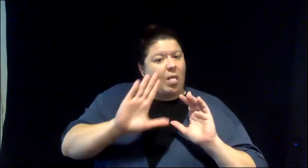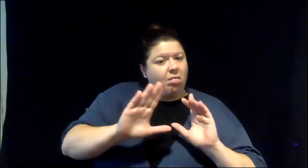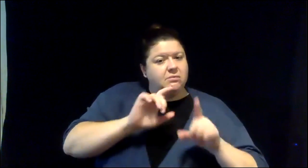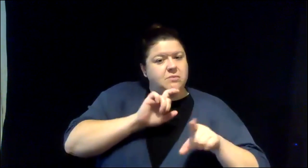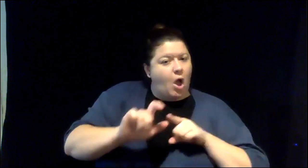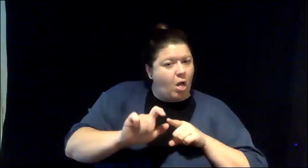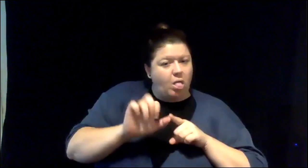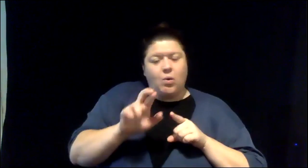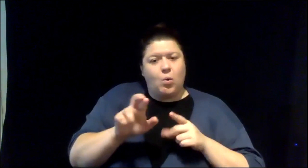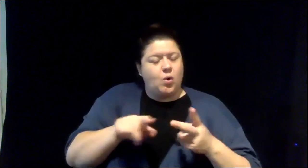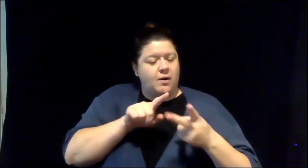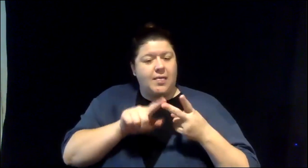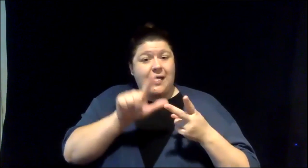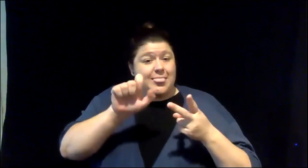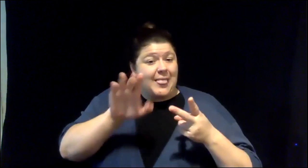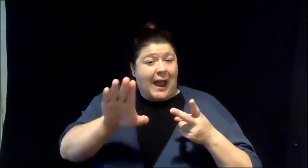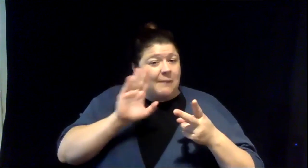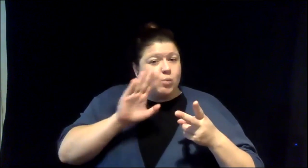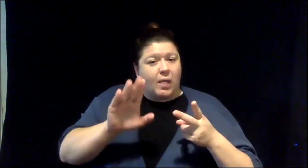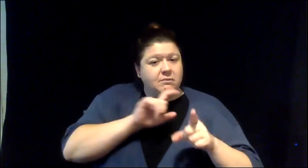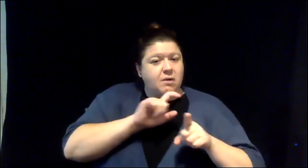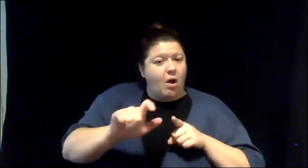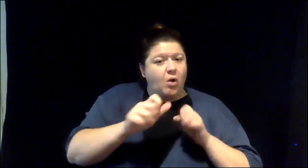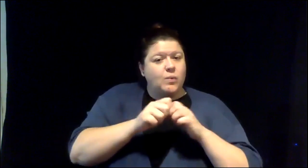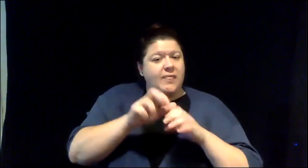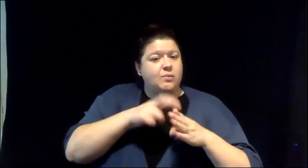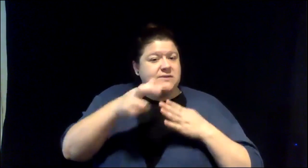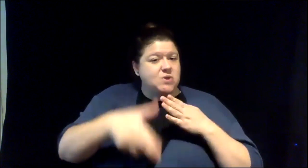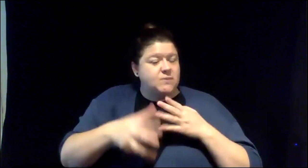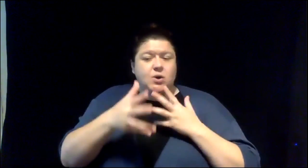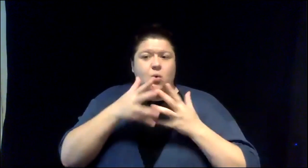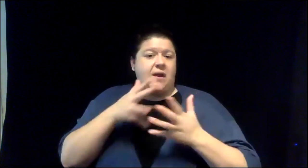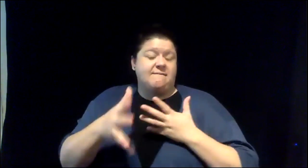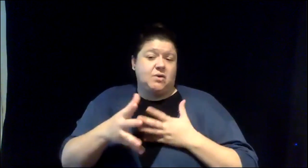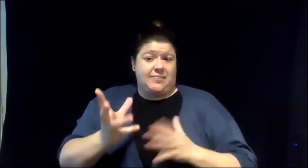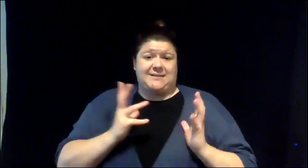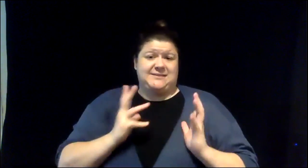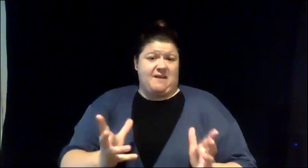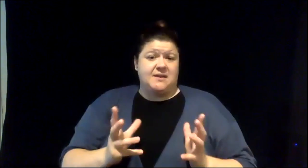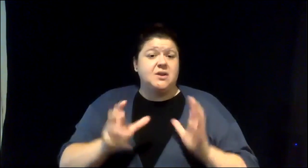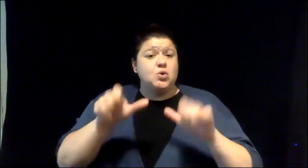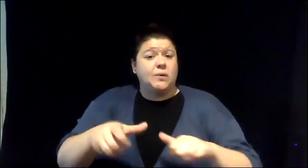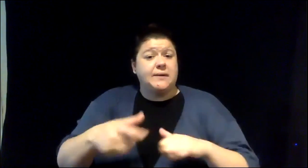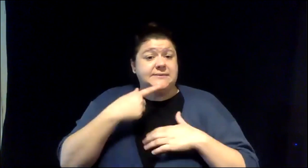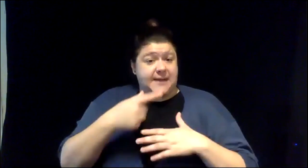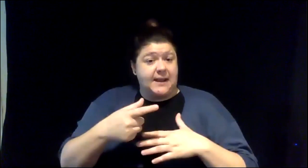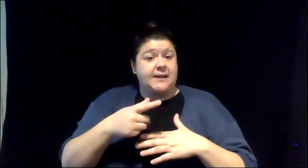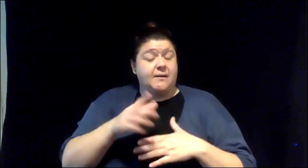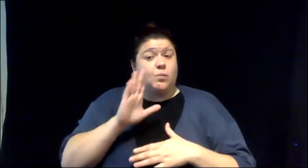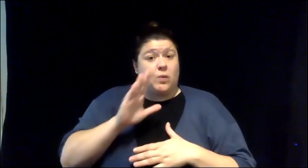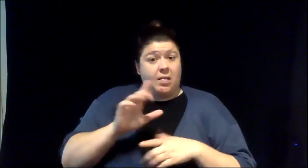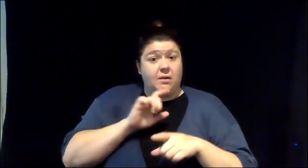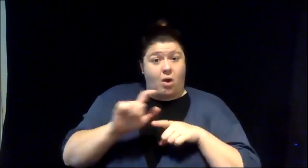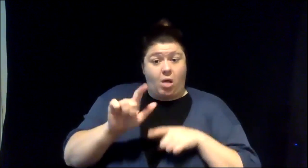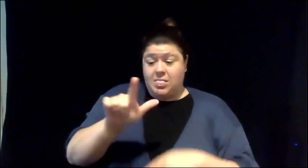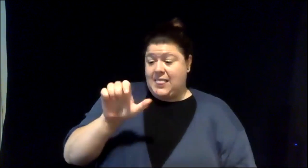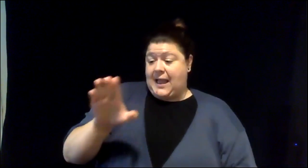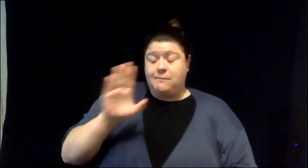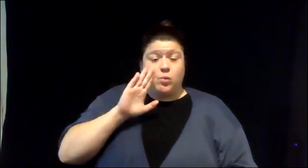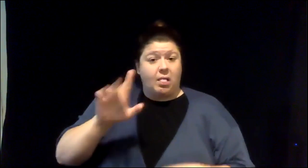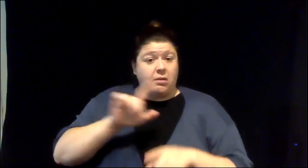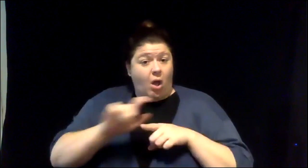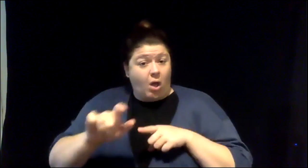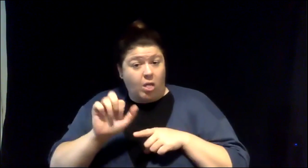or the lab will call you with the results or whatever, then you can just say the lab or